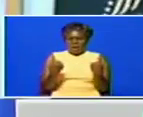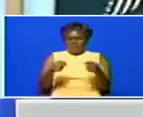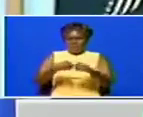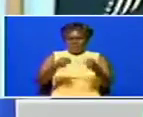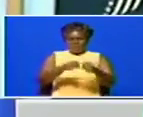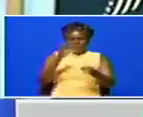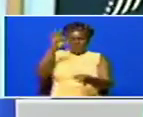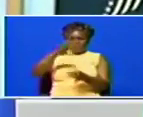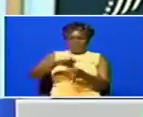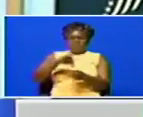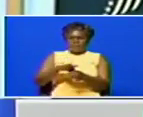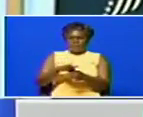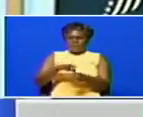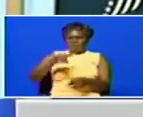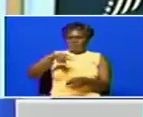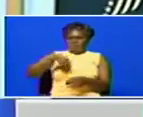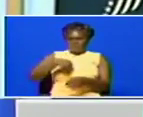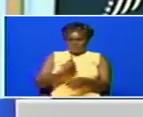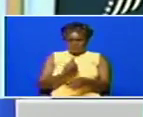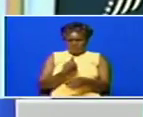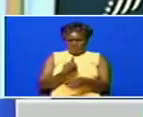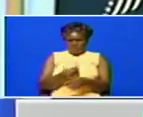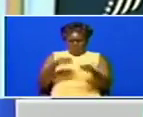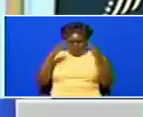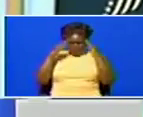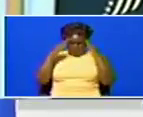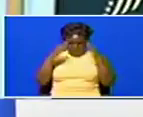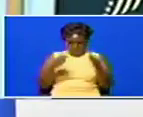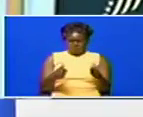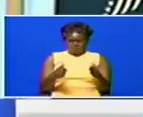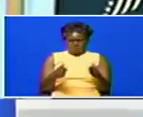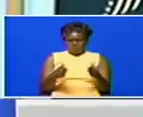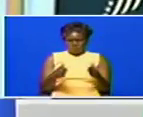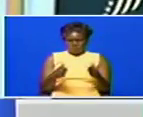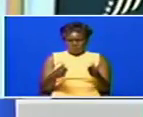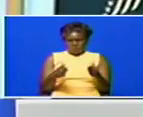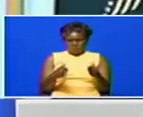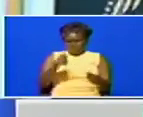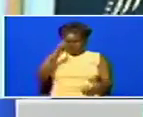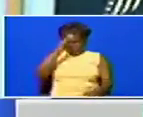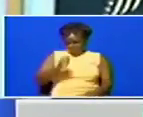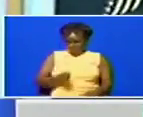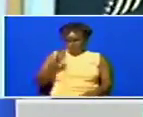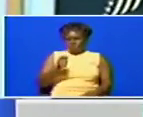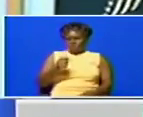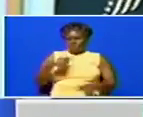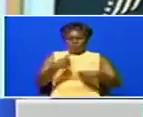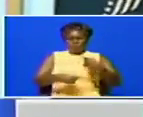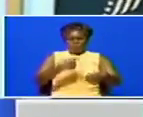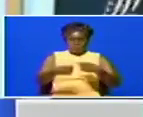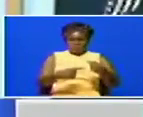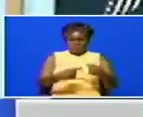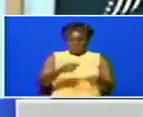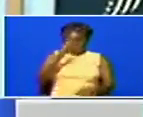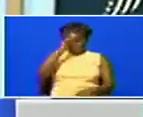election. We affirm with conviction that the judicial process, the